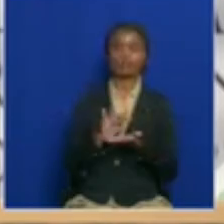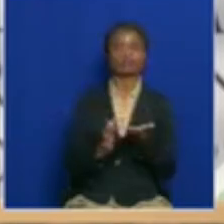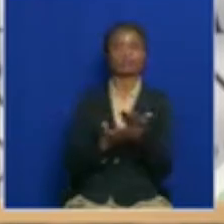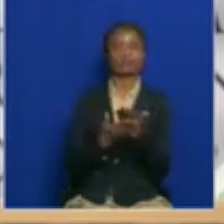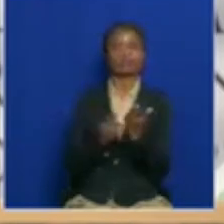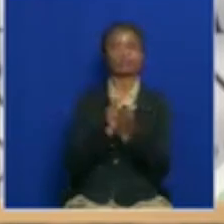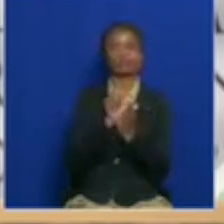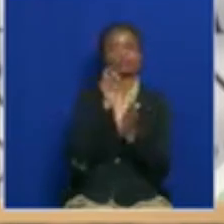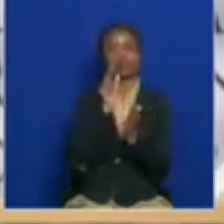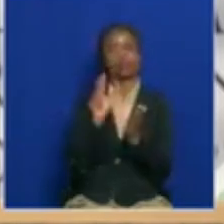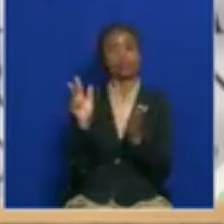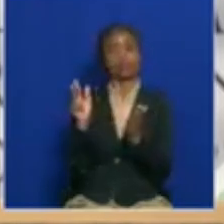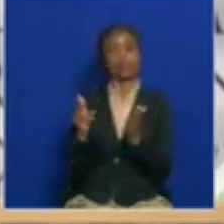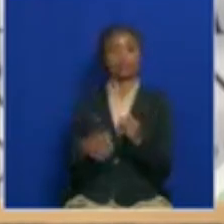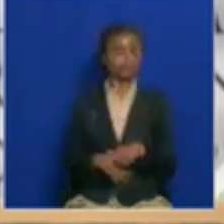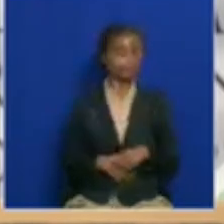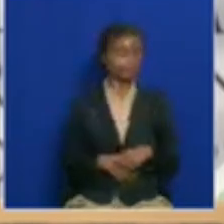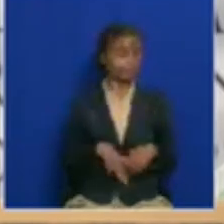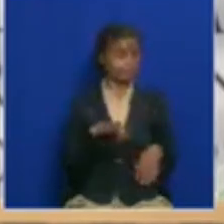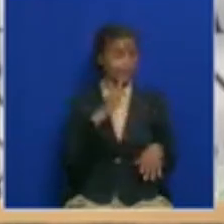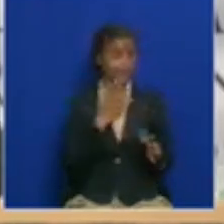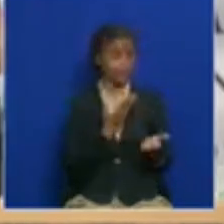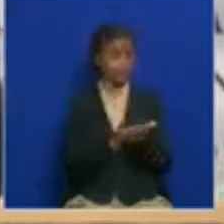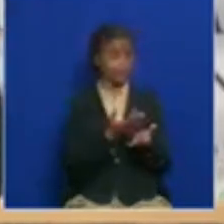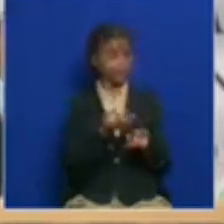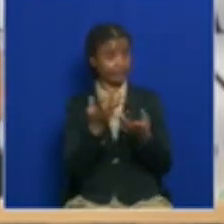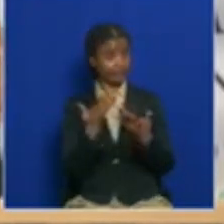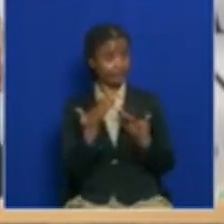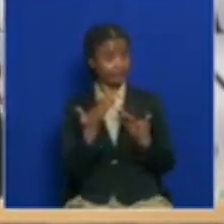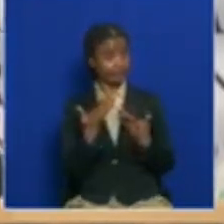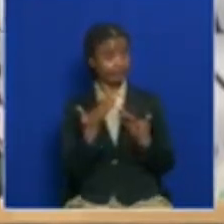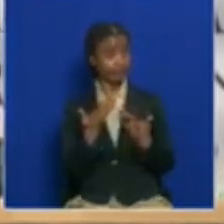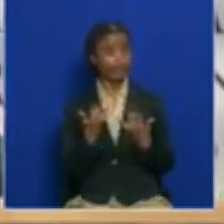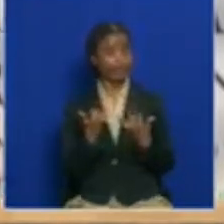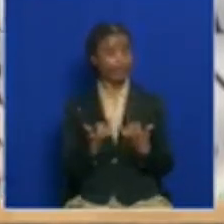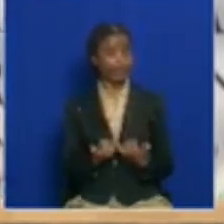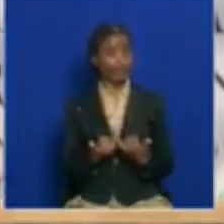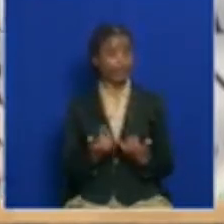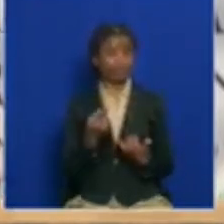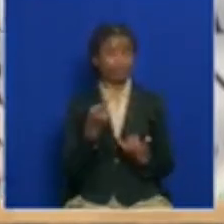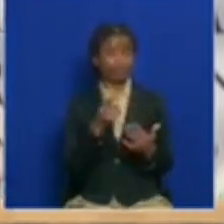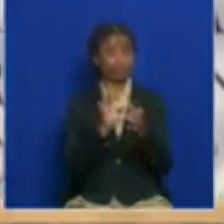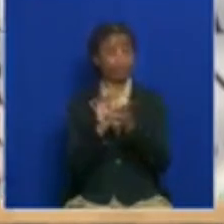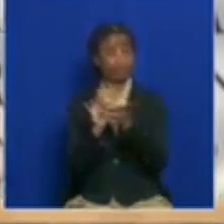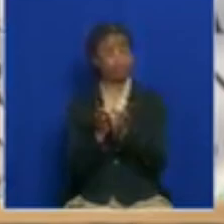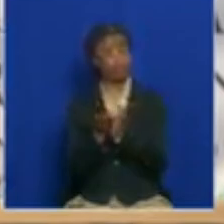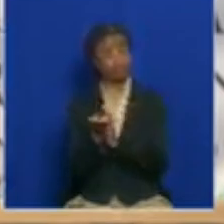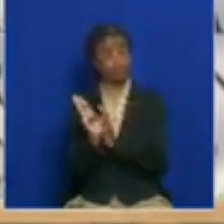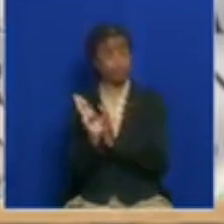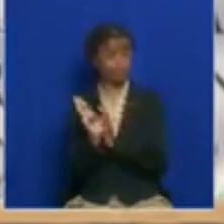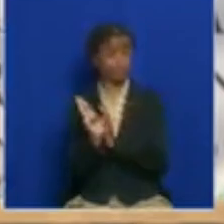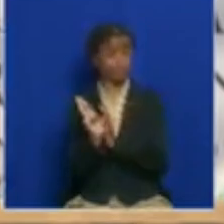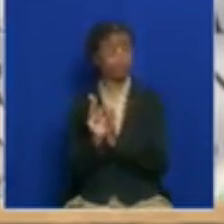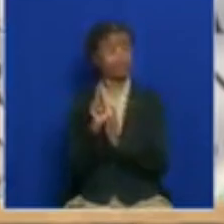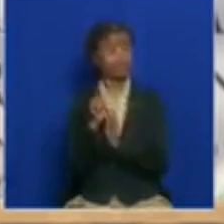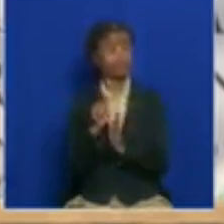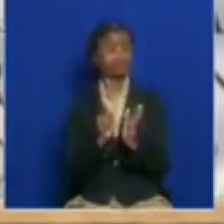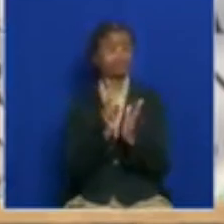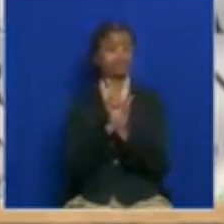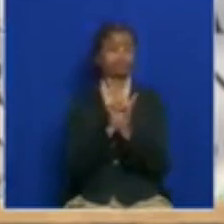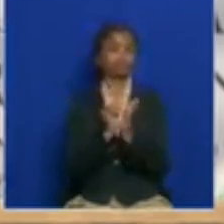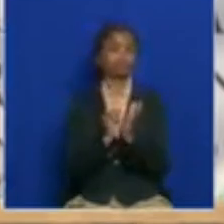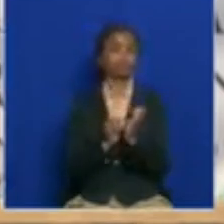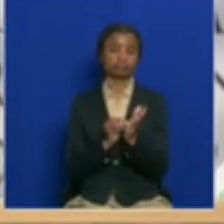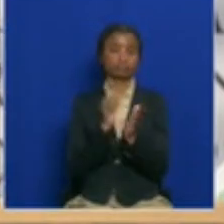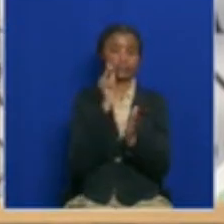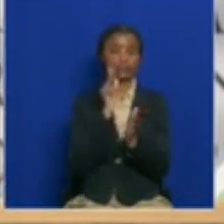the detail then of the relationship you have with the respective persons to be included in your supplementary? The reasons I'm requesting is